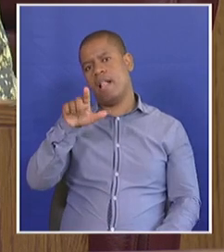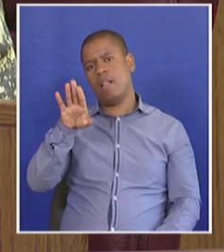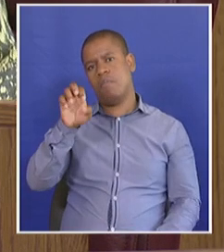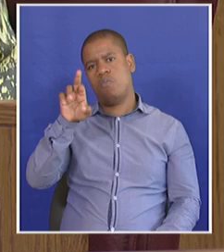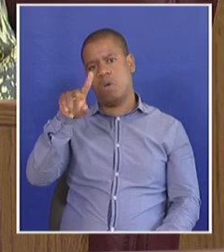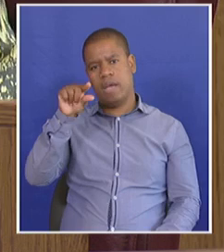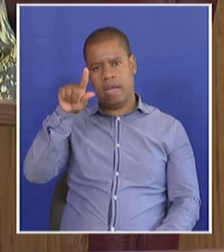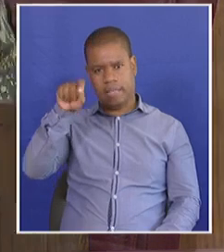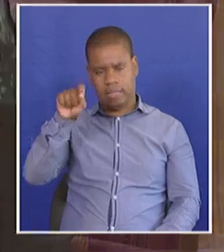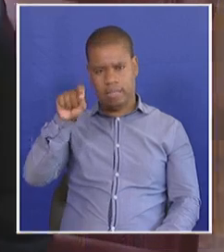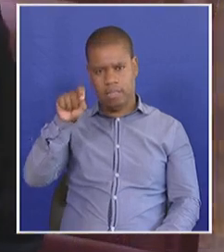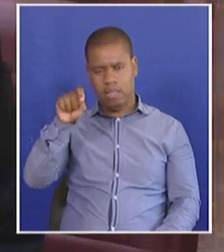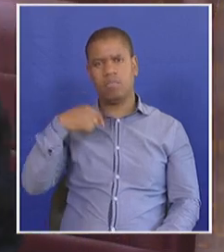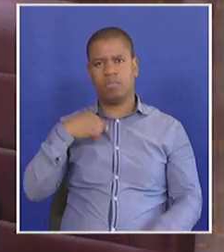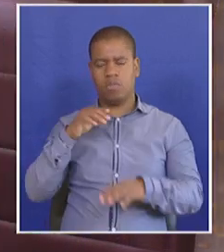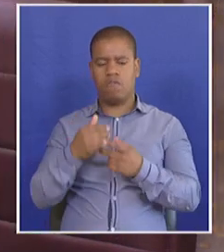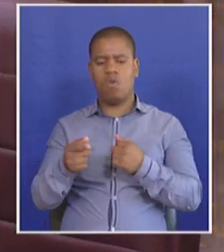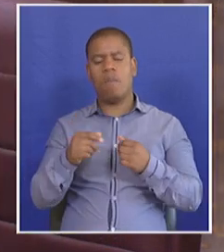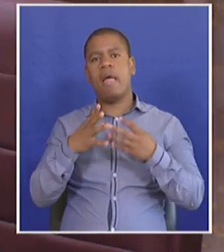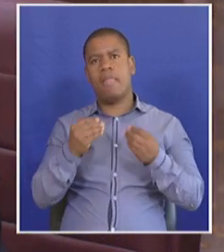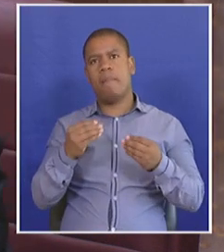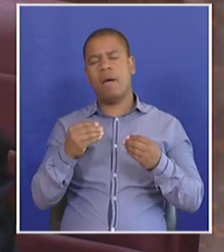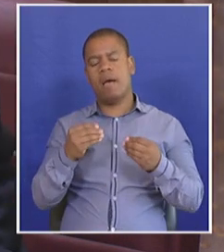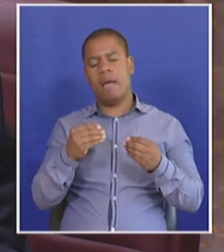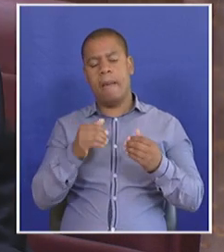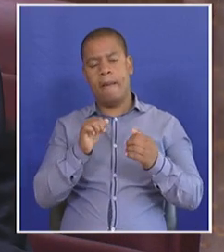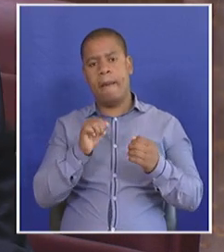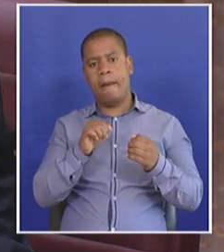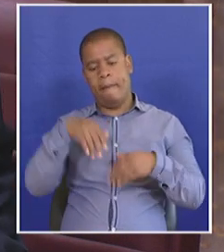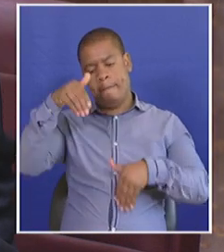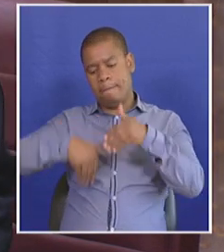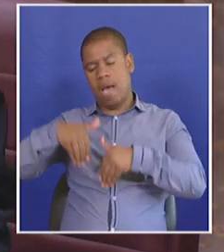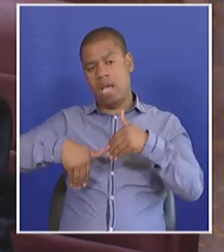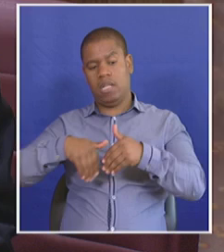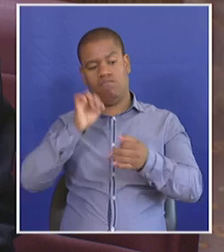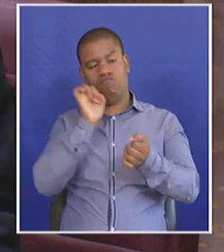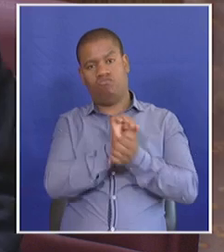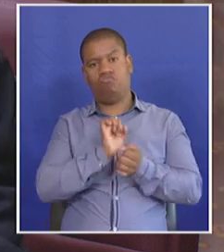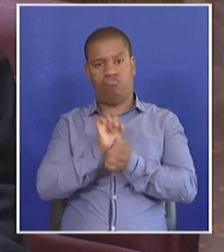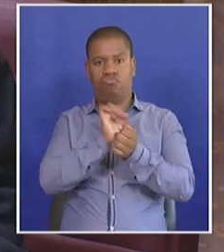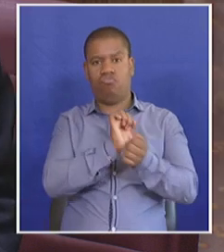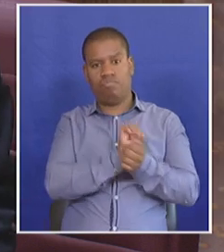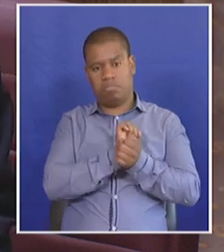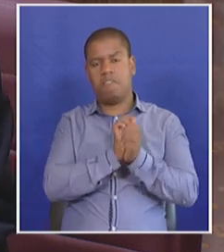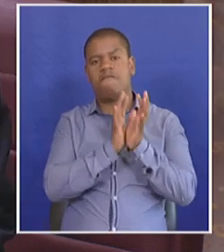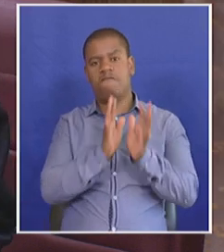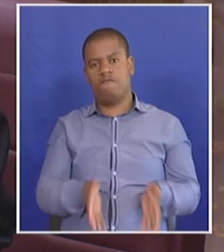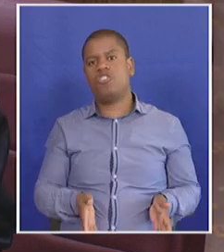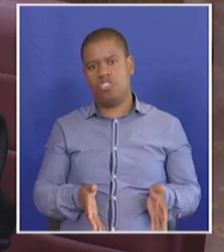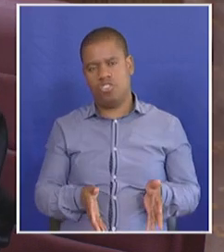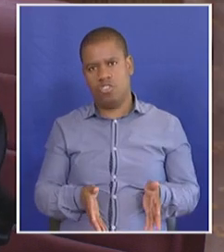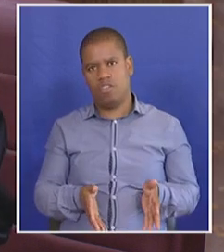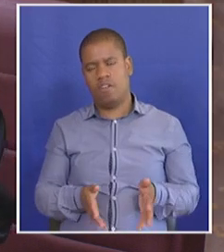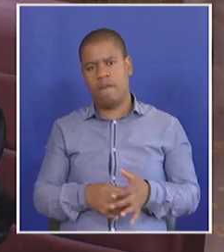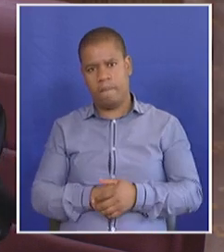Thanks, Chairperson. This is relating to the number of minors in custody. And the first part is, according to the Department of